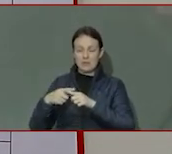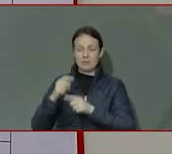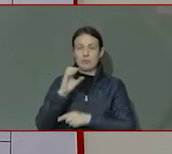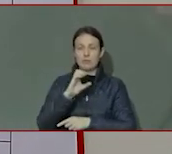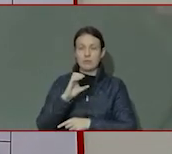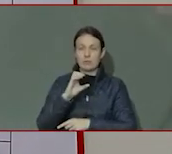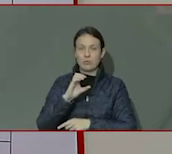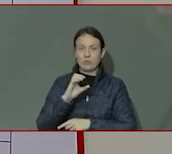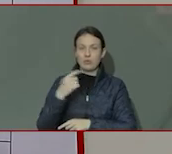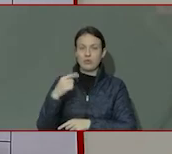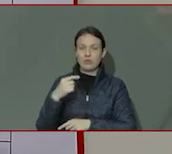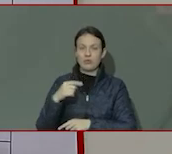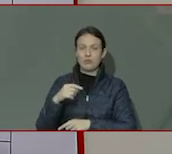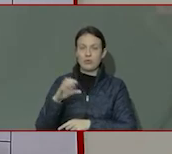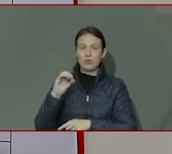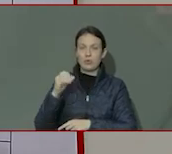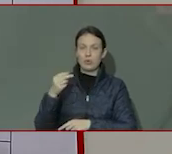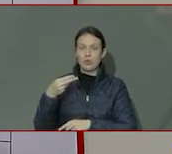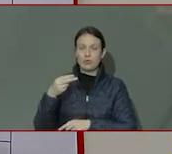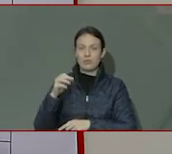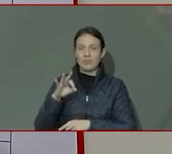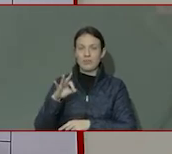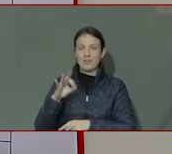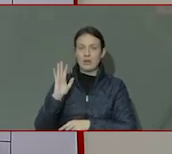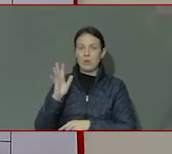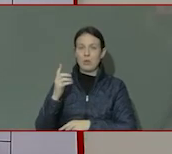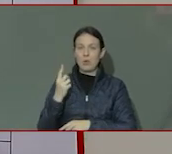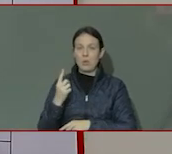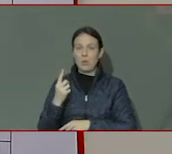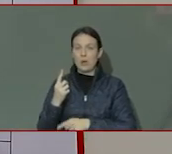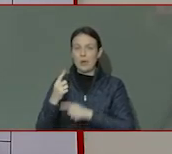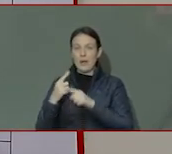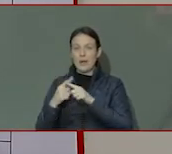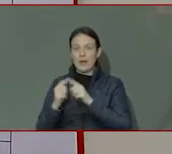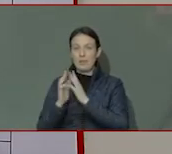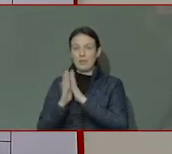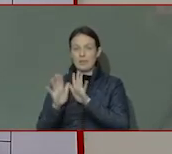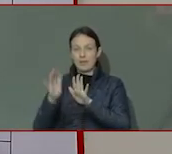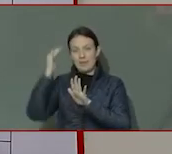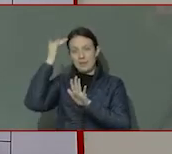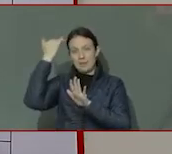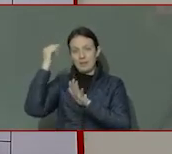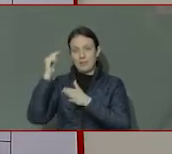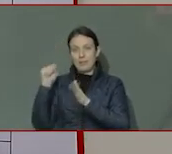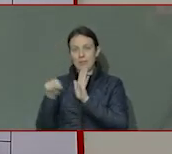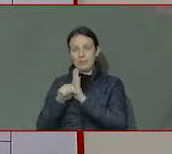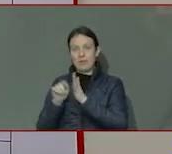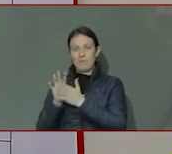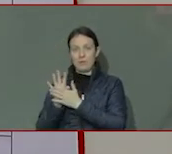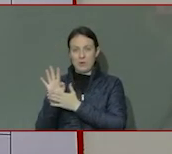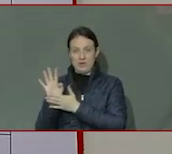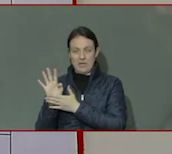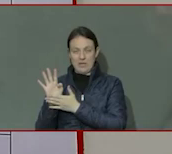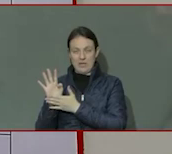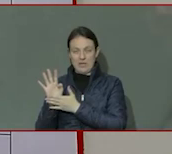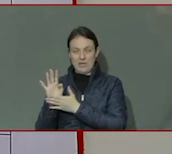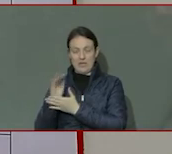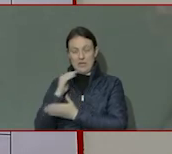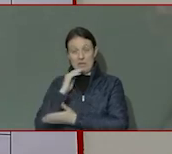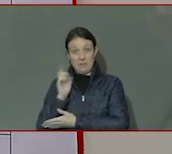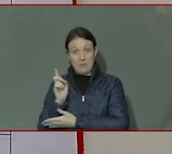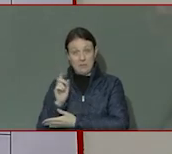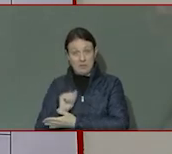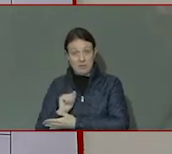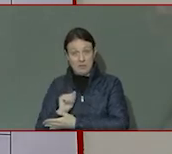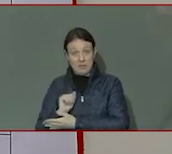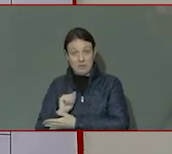hydroxide ions will be 1 times 10 to the power of negative 14. Which means, if I have the